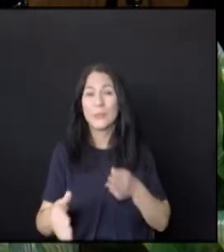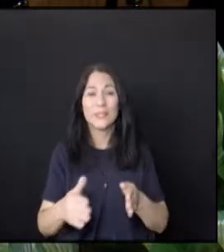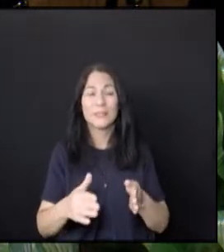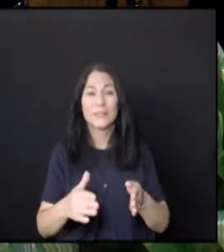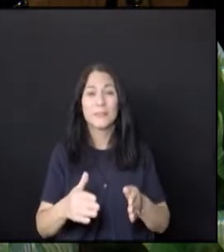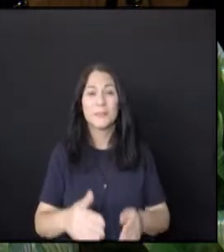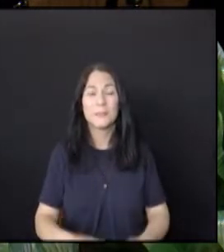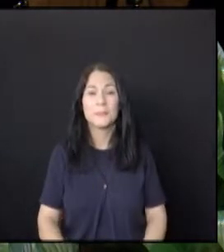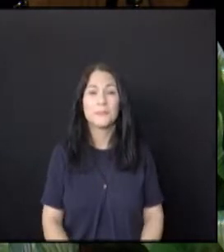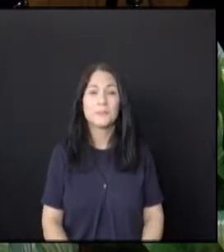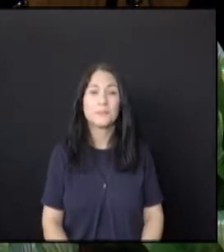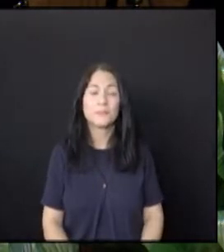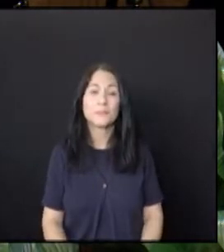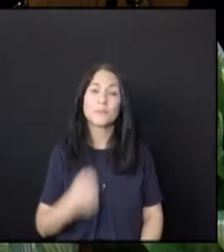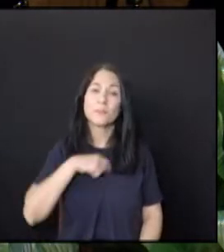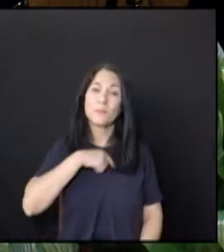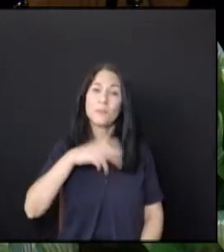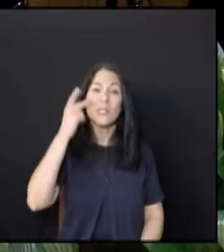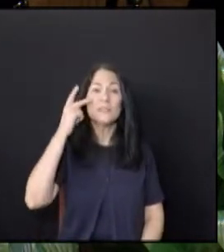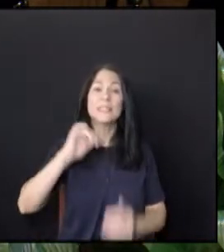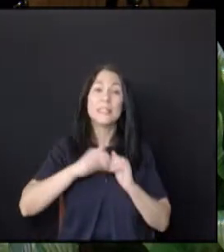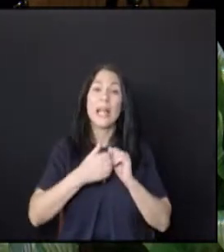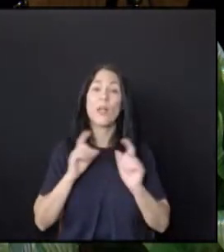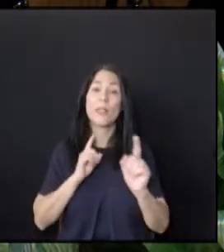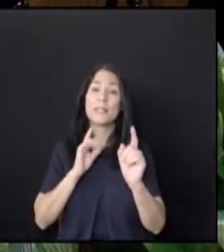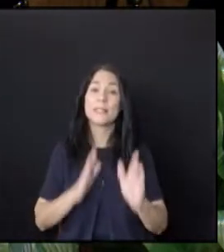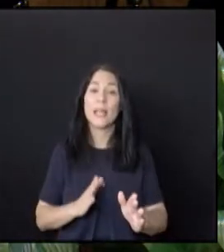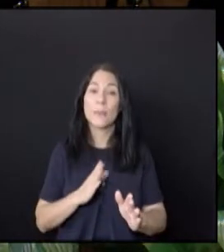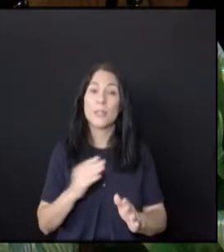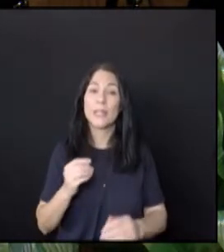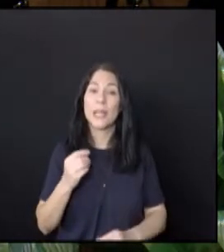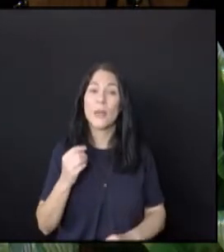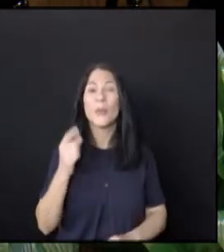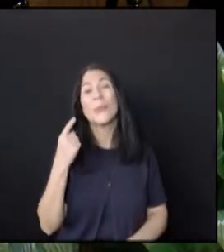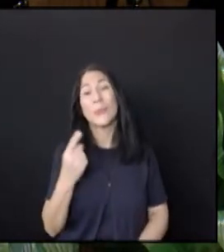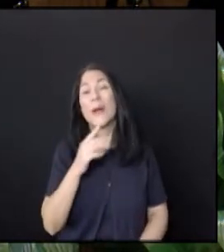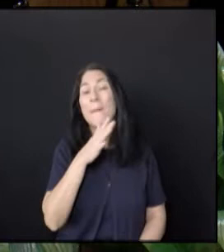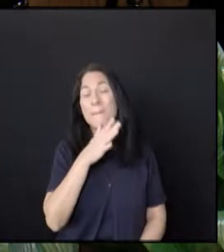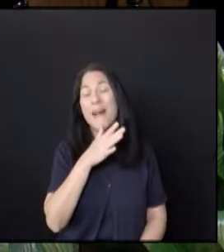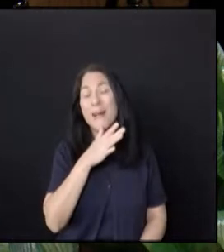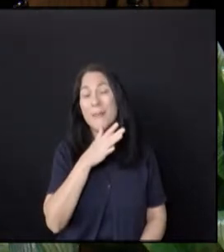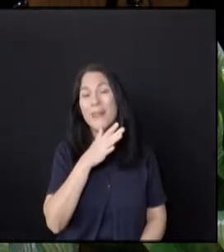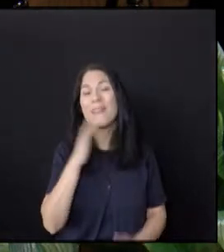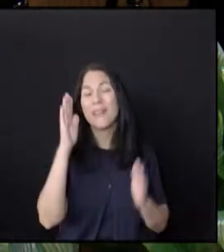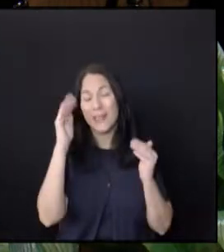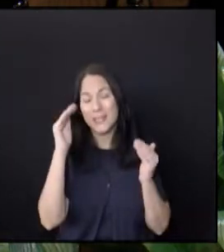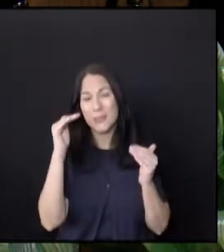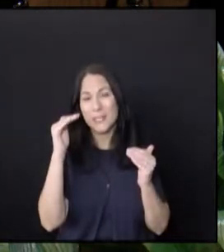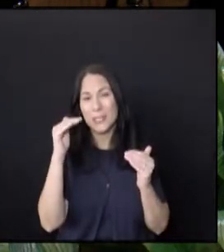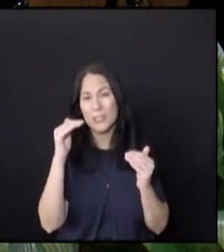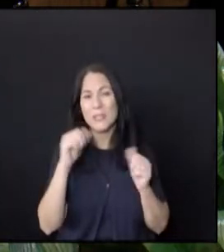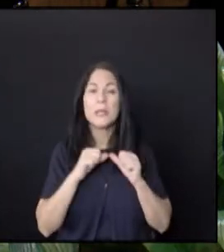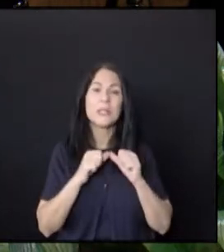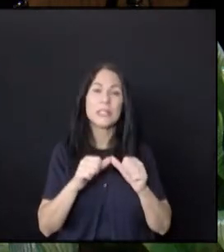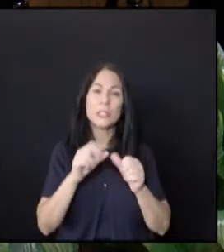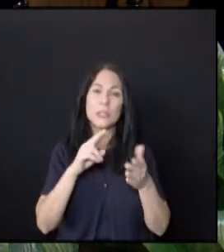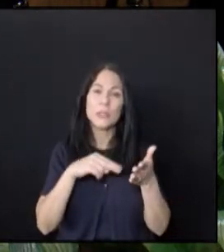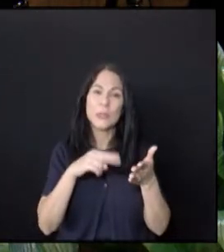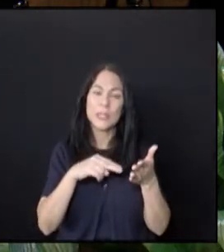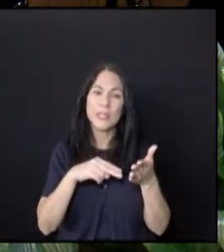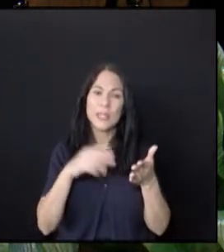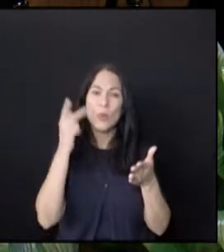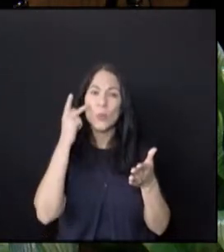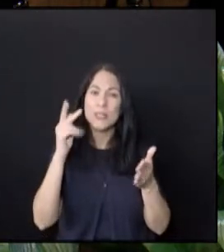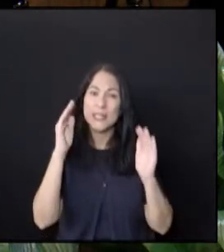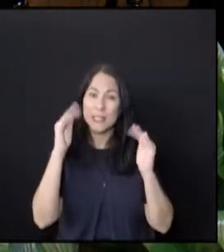Well, we've seen how the disciples and at least one mama had expectations. And if we continue reading, we will see the